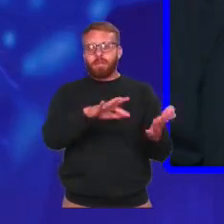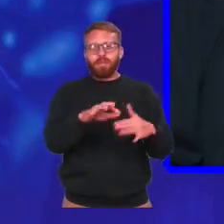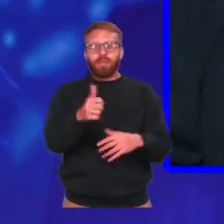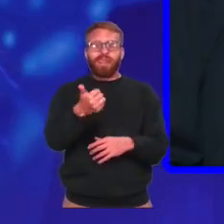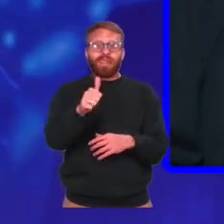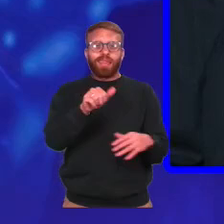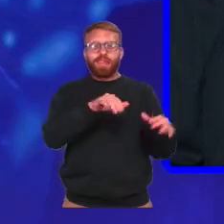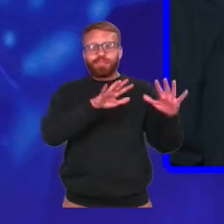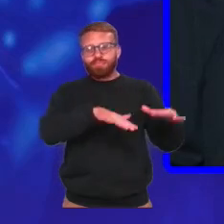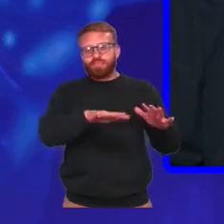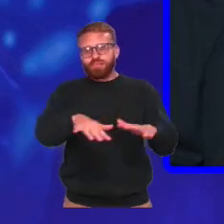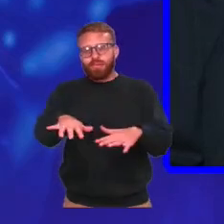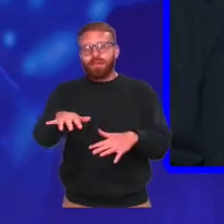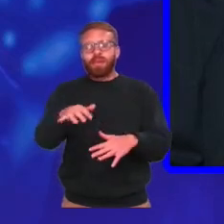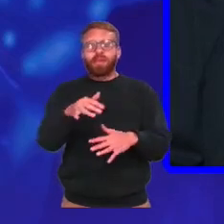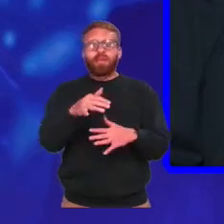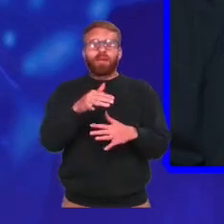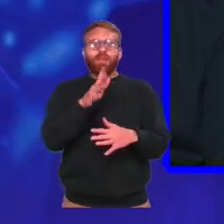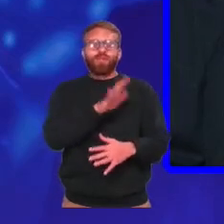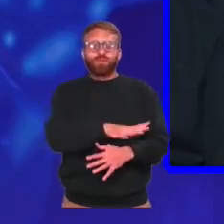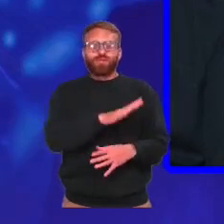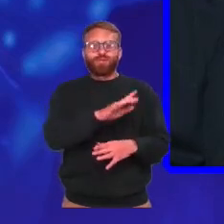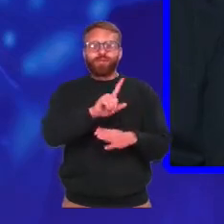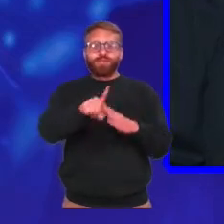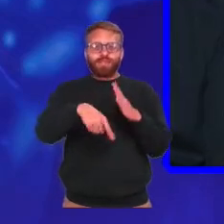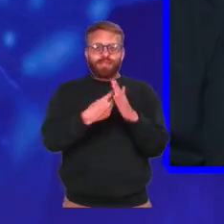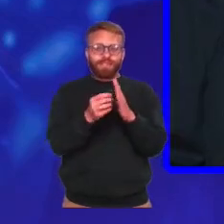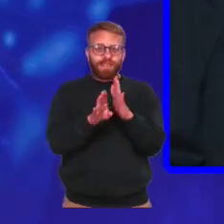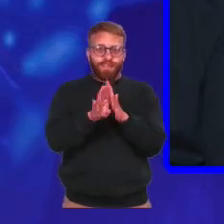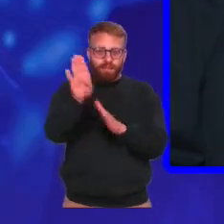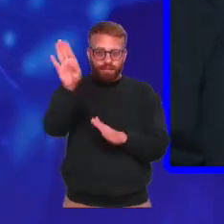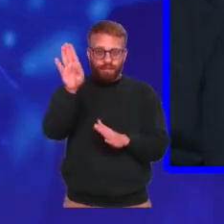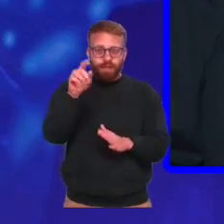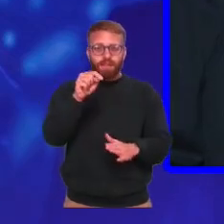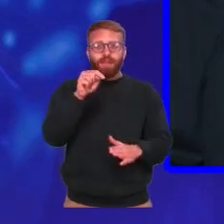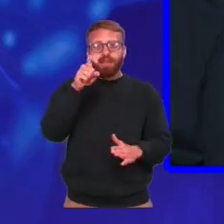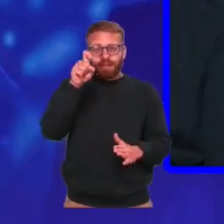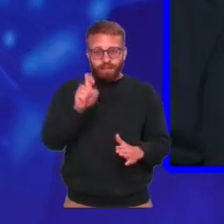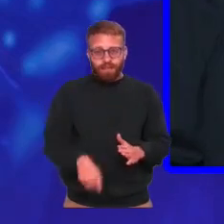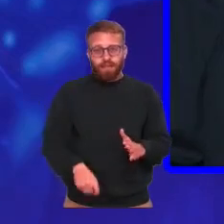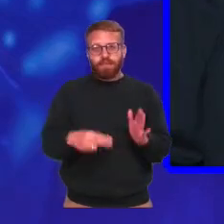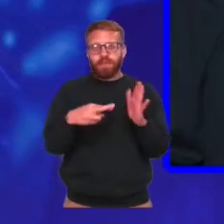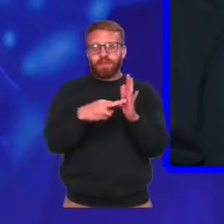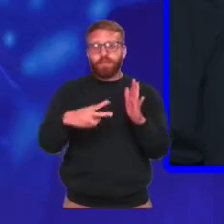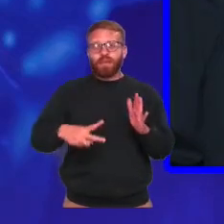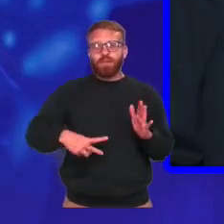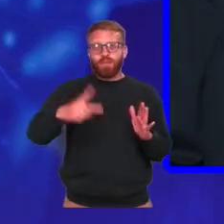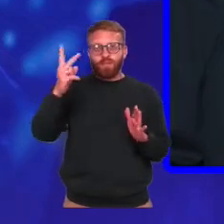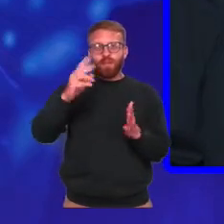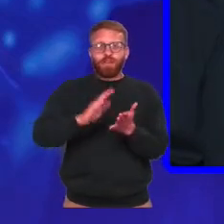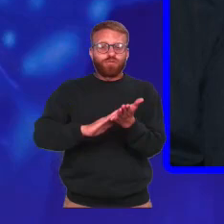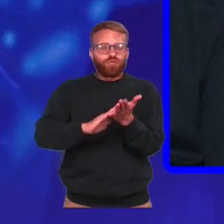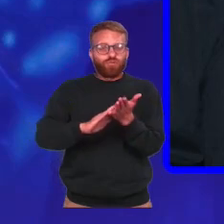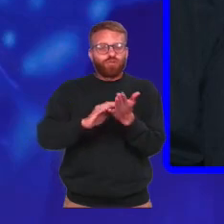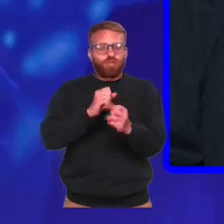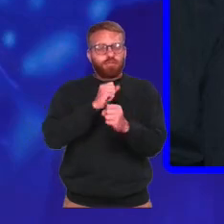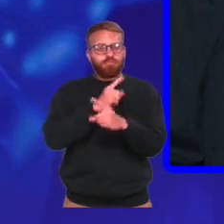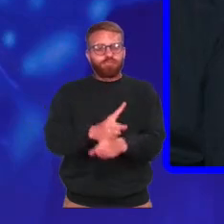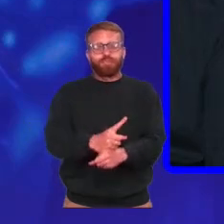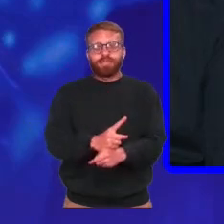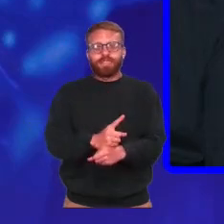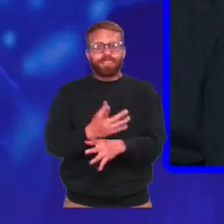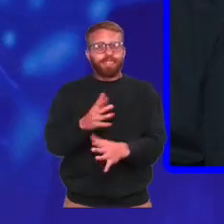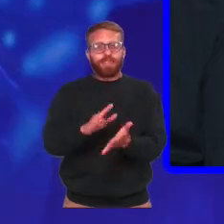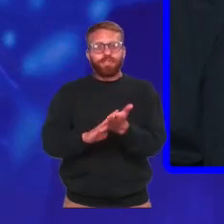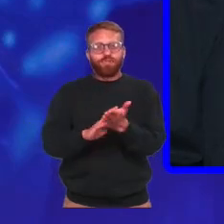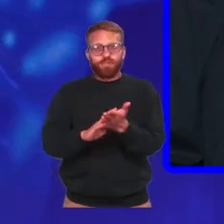cycle. So that usually means that we need a really good solid technology solutions where the data is entered in a systemic way